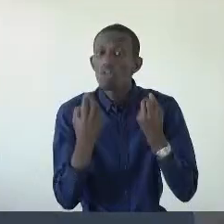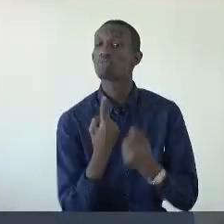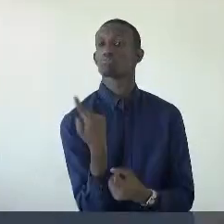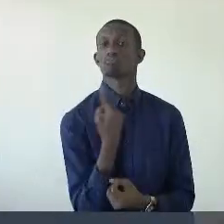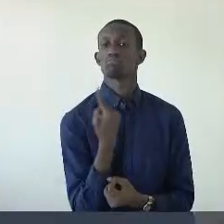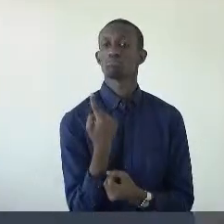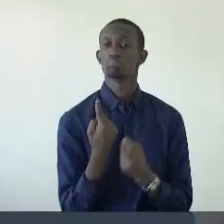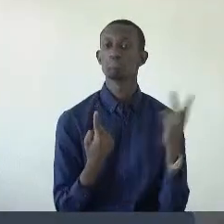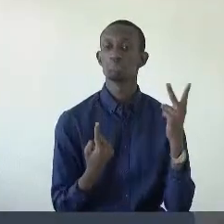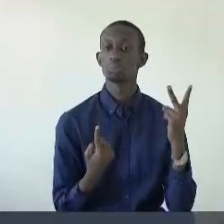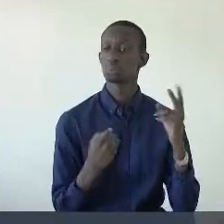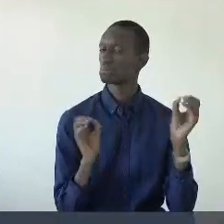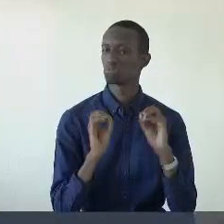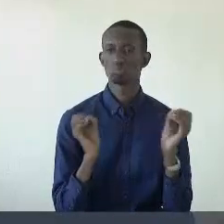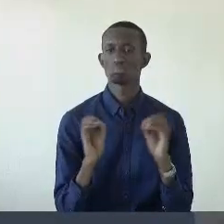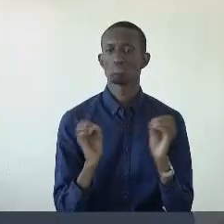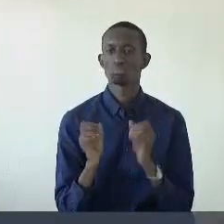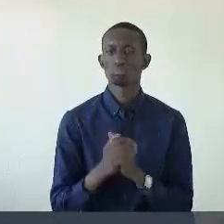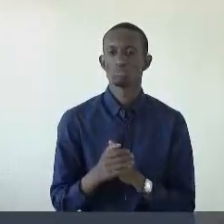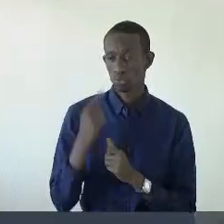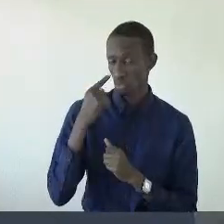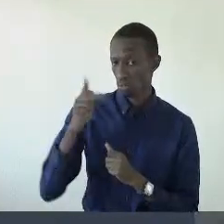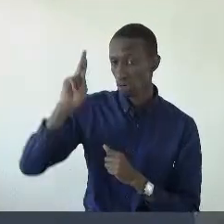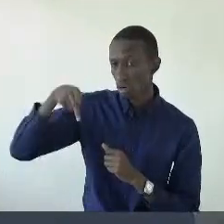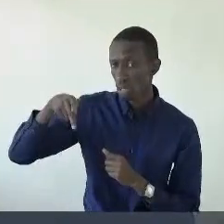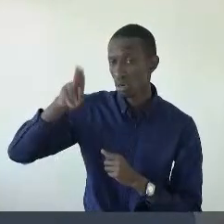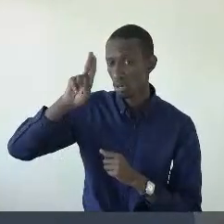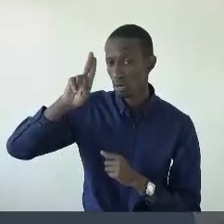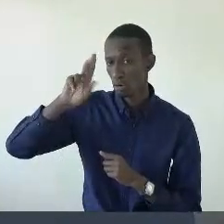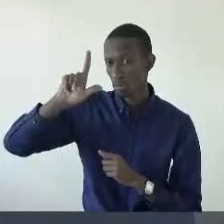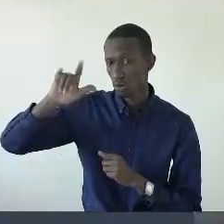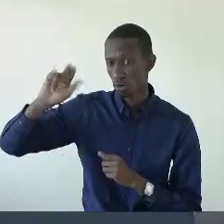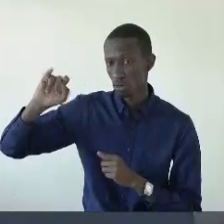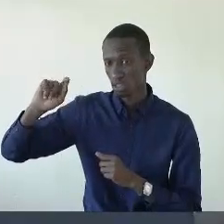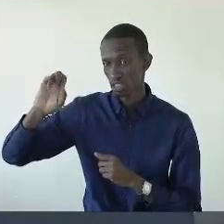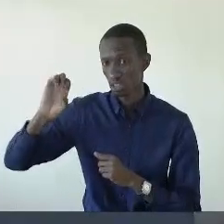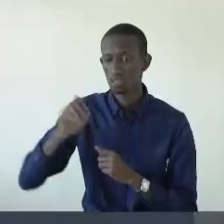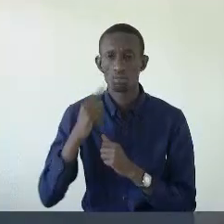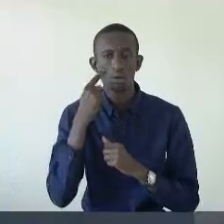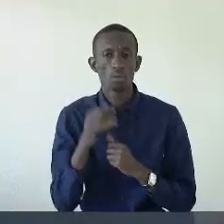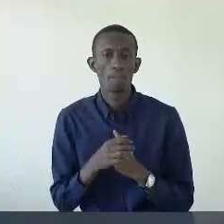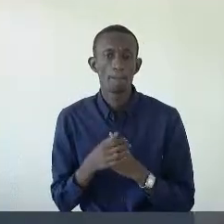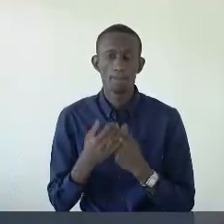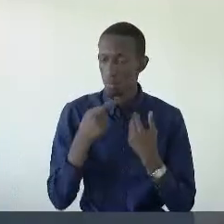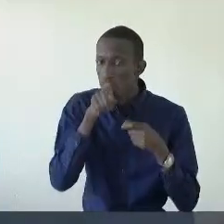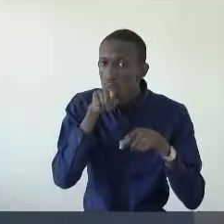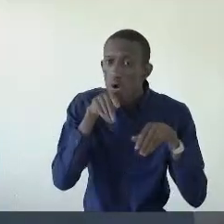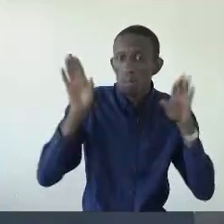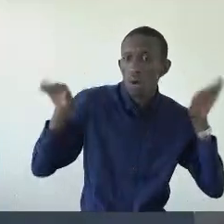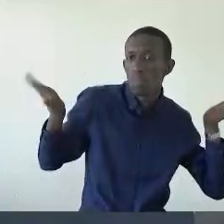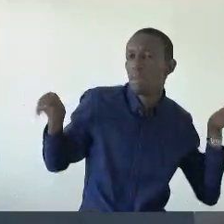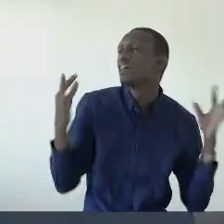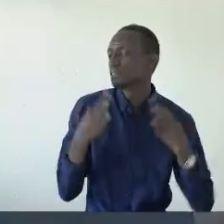flower. We have talked about pollinators. We have seen birds are very important. We